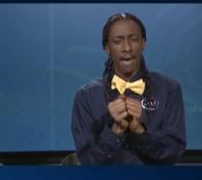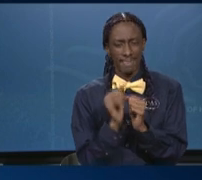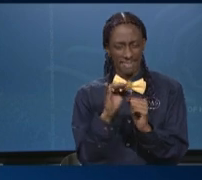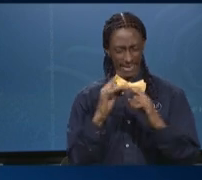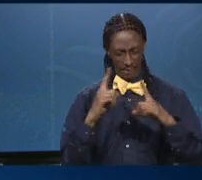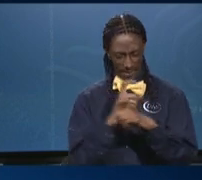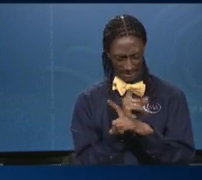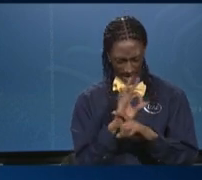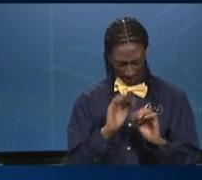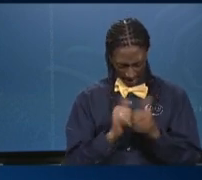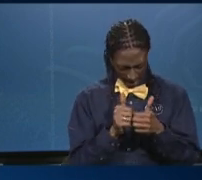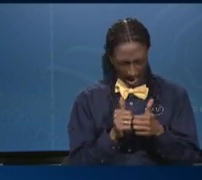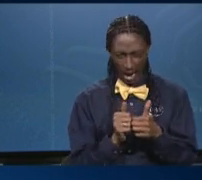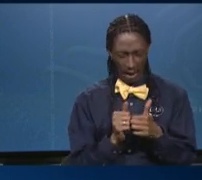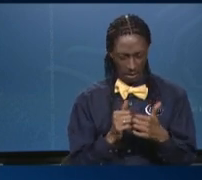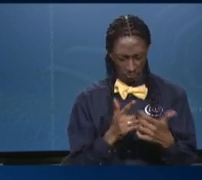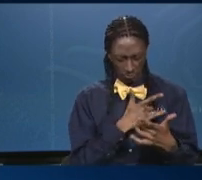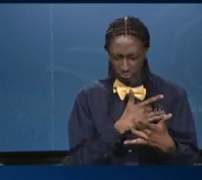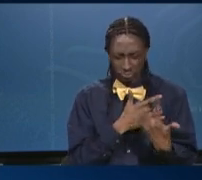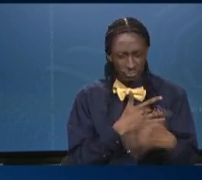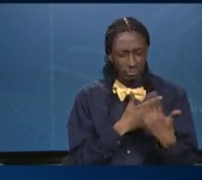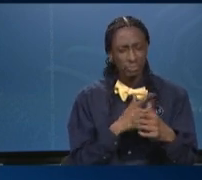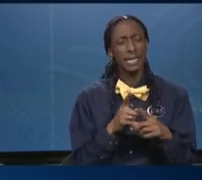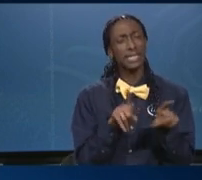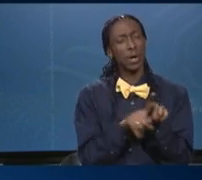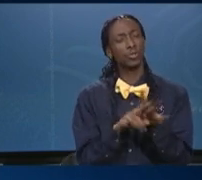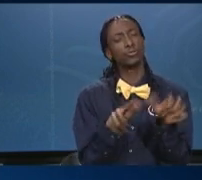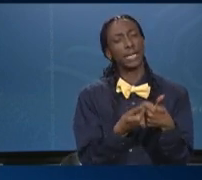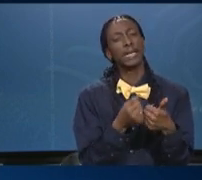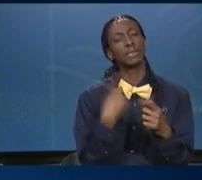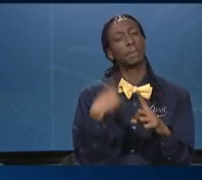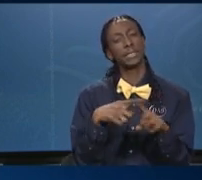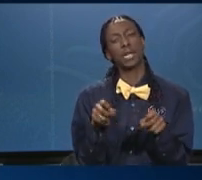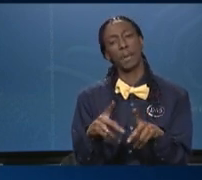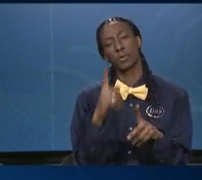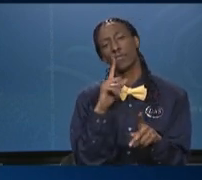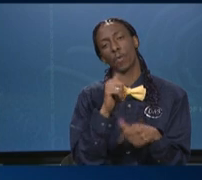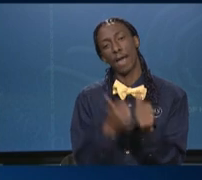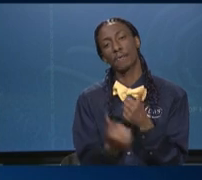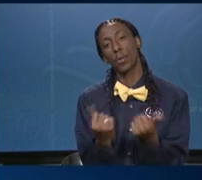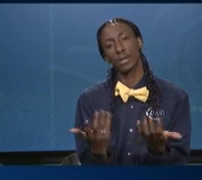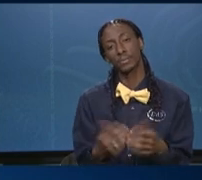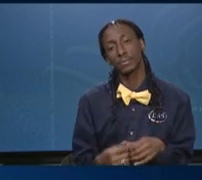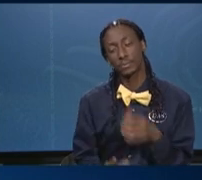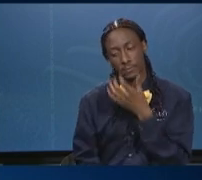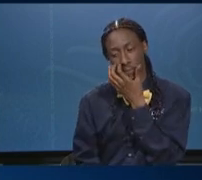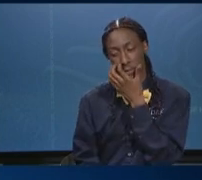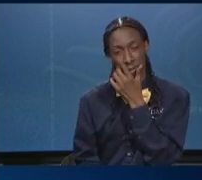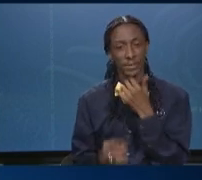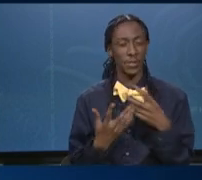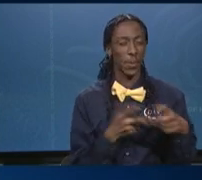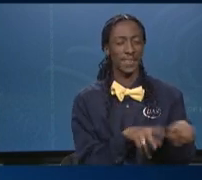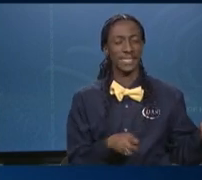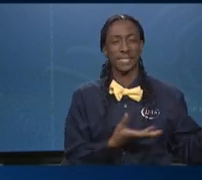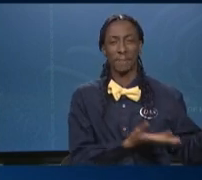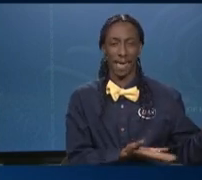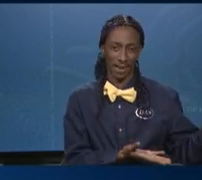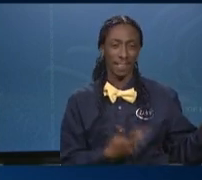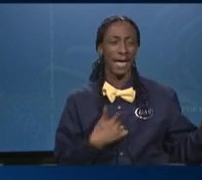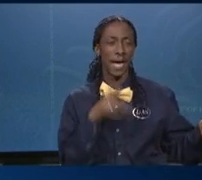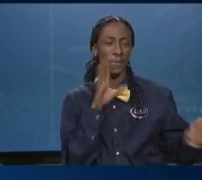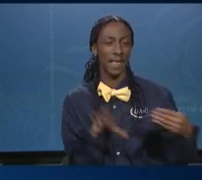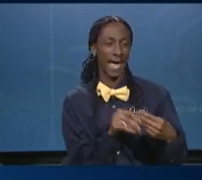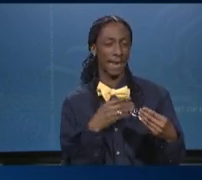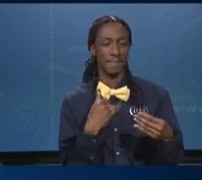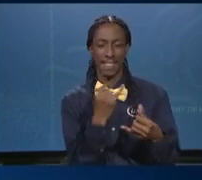heart is a challenge, but then also an opportunity for all of us. So this is the panel. I will add my last